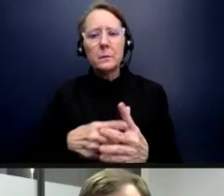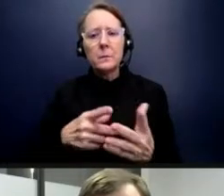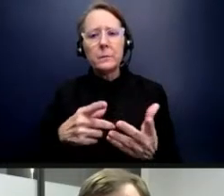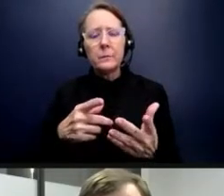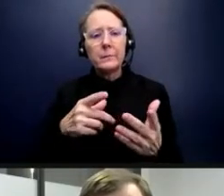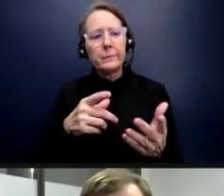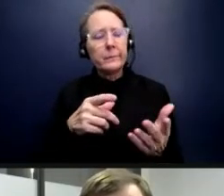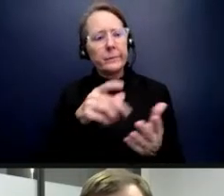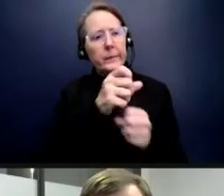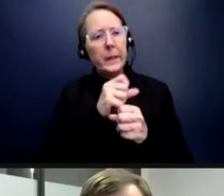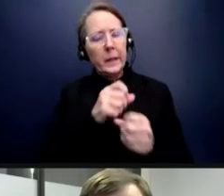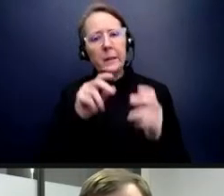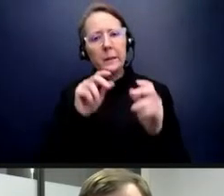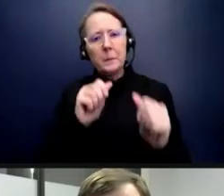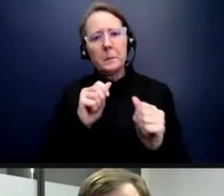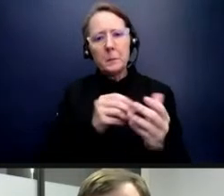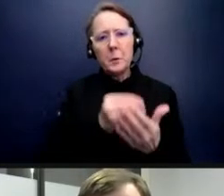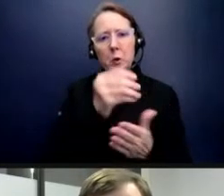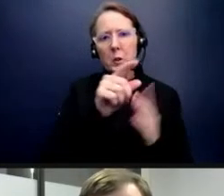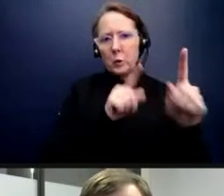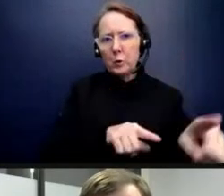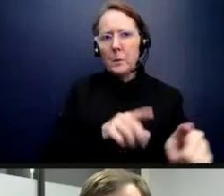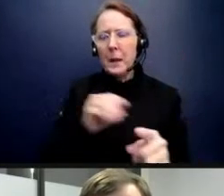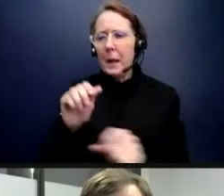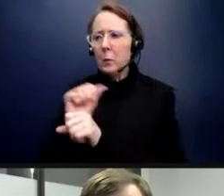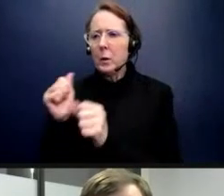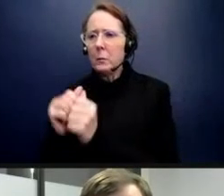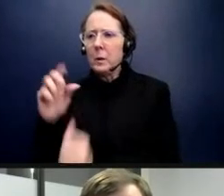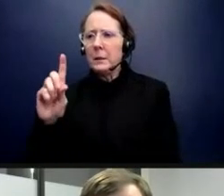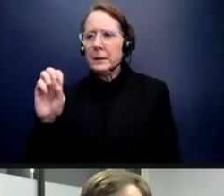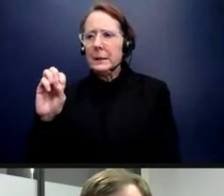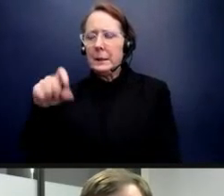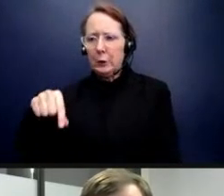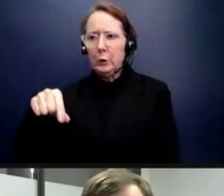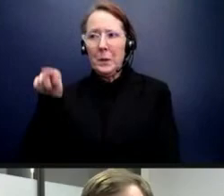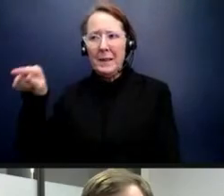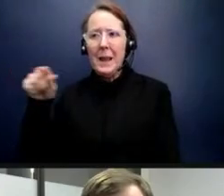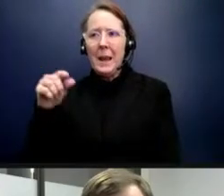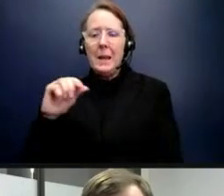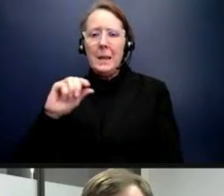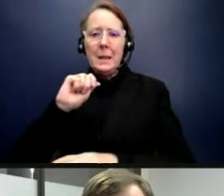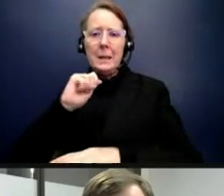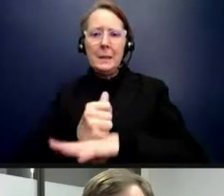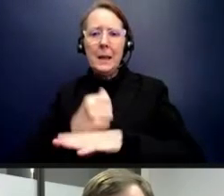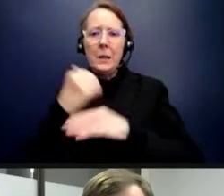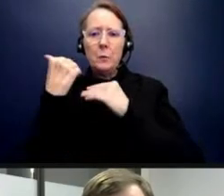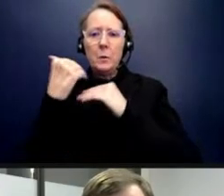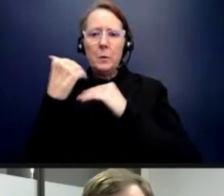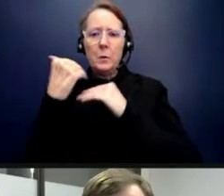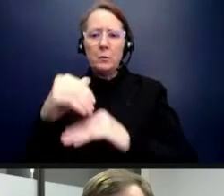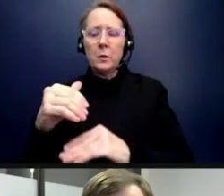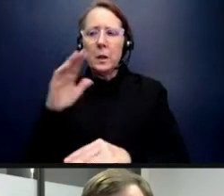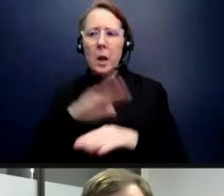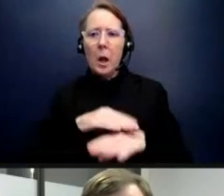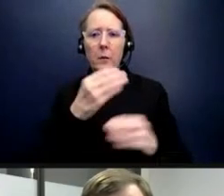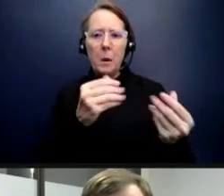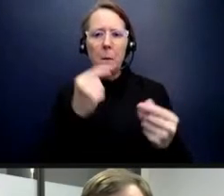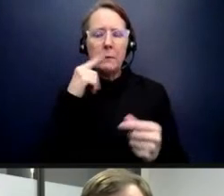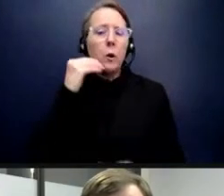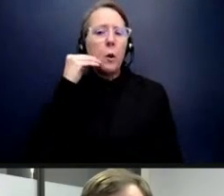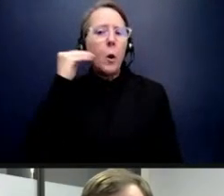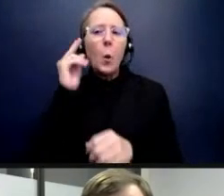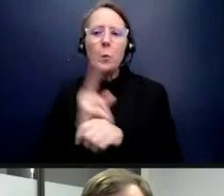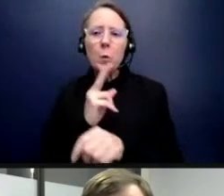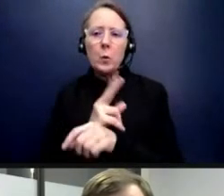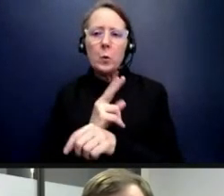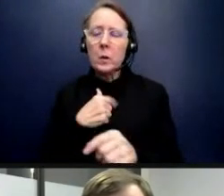and working with DEQ, DEQ placed a restriction on the property for residential use. We approached them to